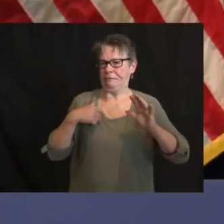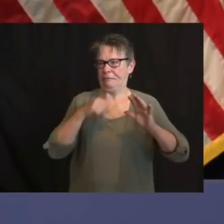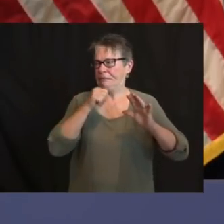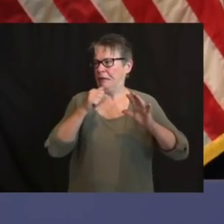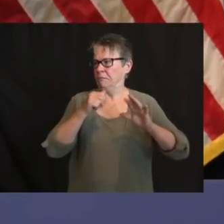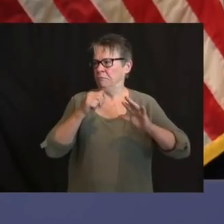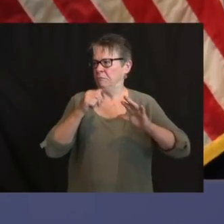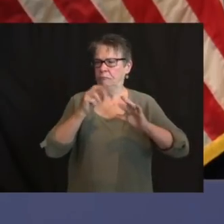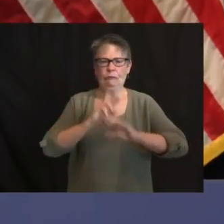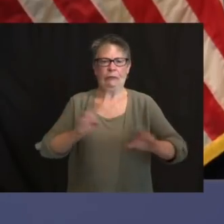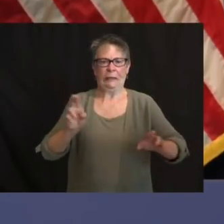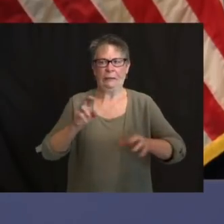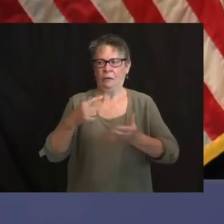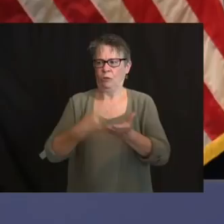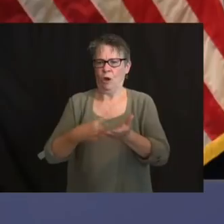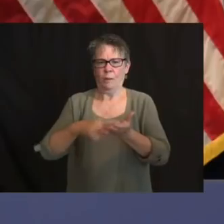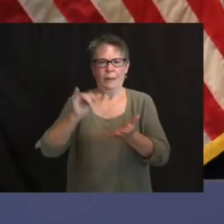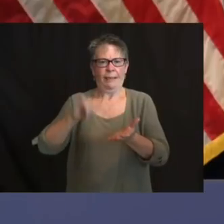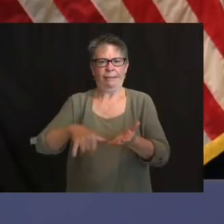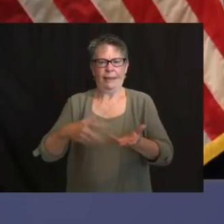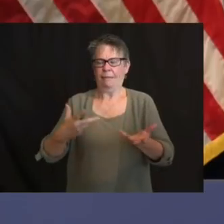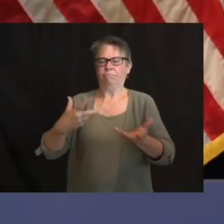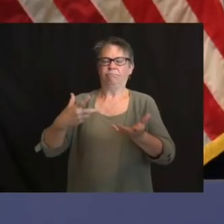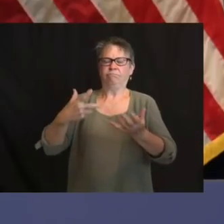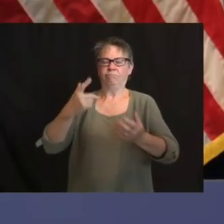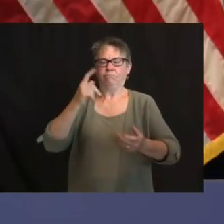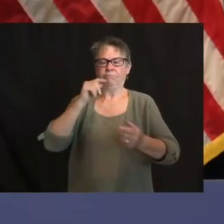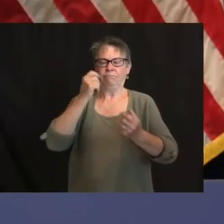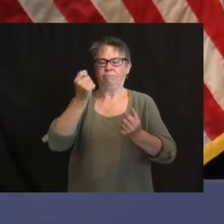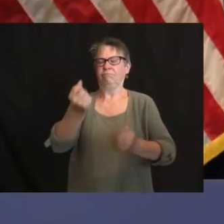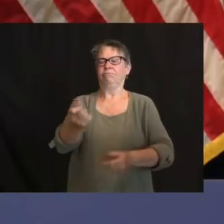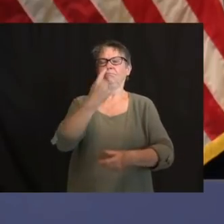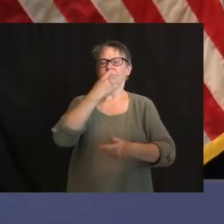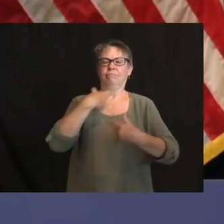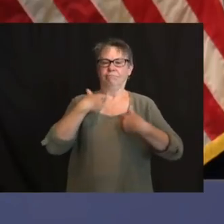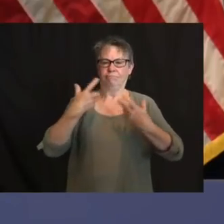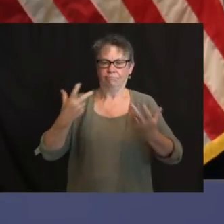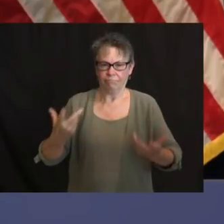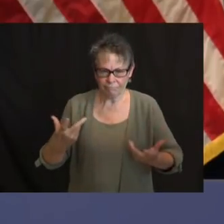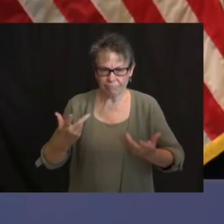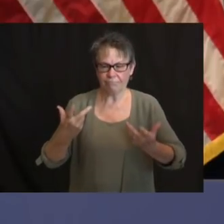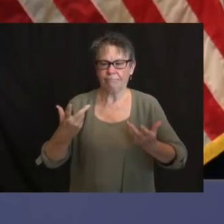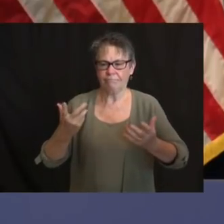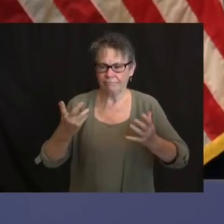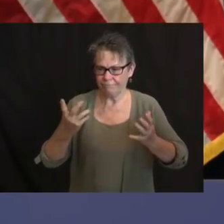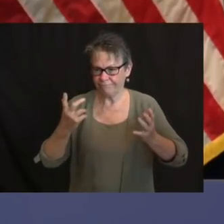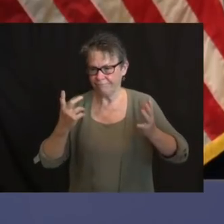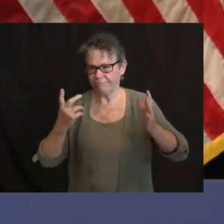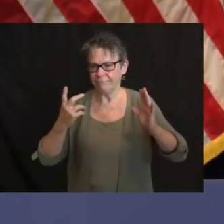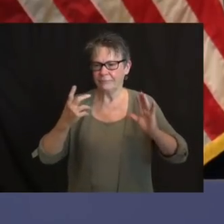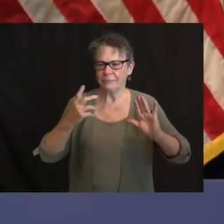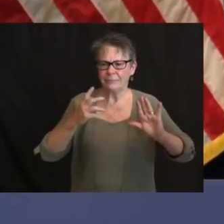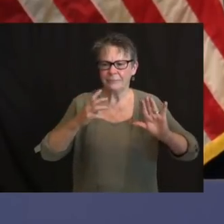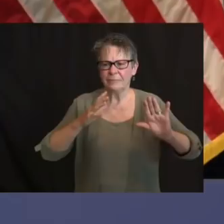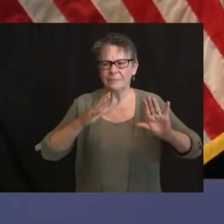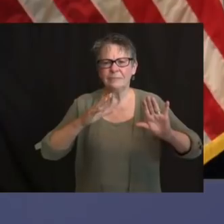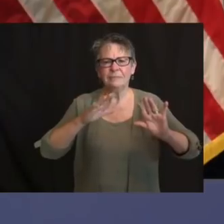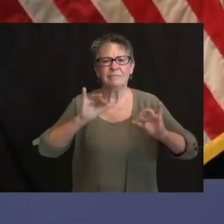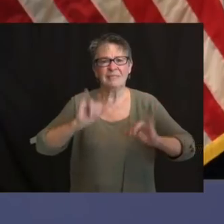I didn't pose behind the desk. That is my desk. That's the governor's desk. So, but you're right about